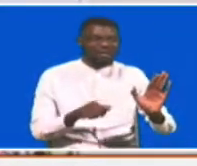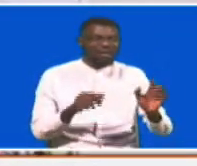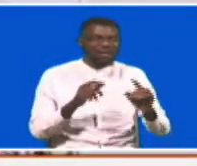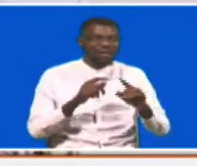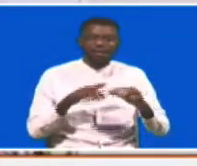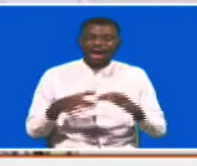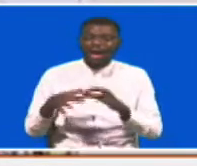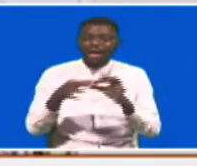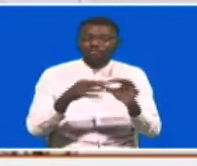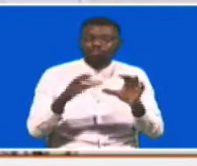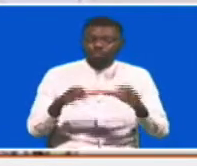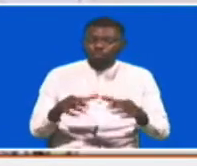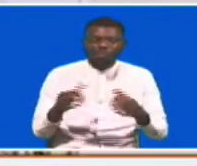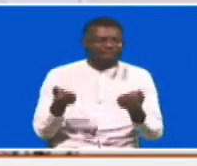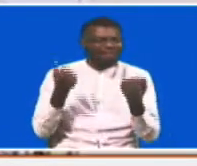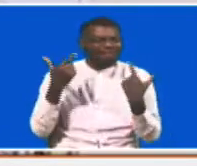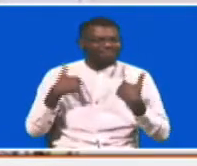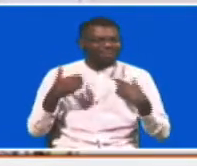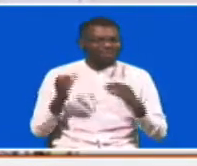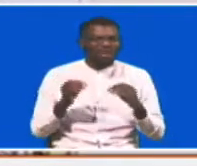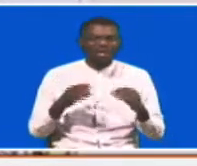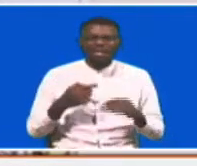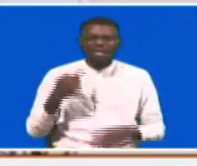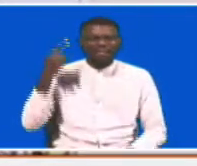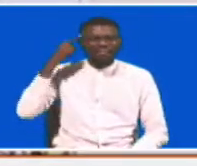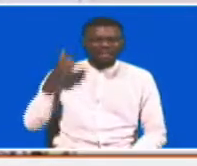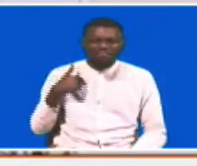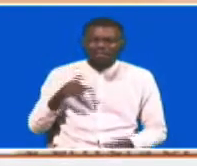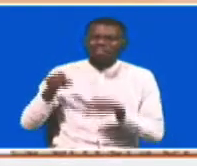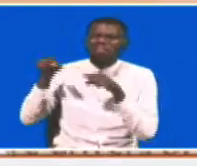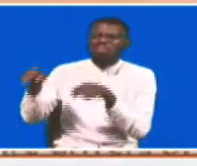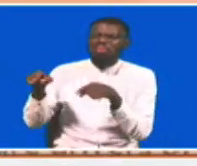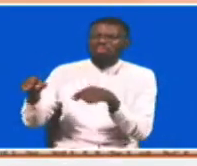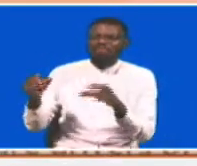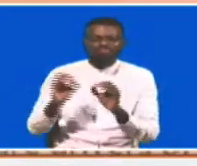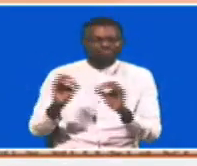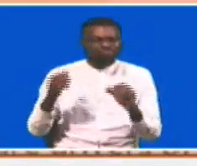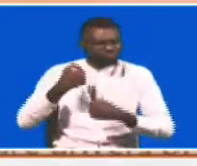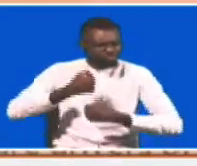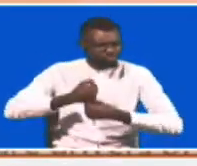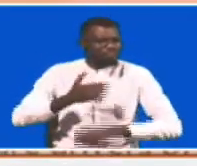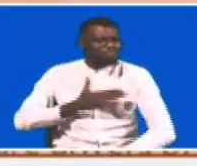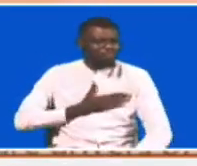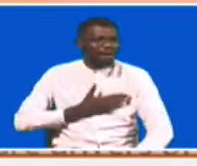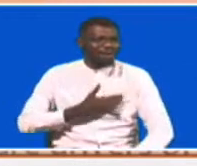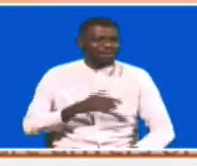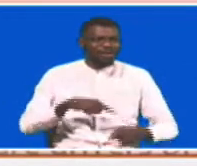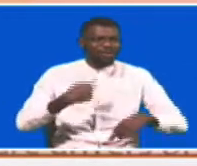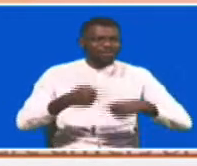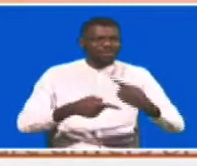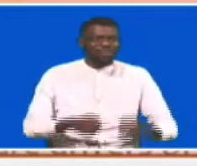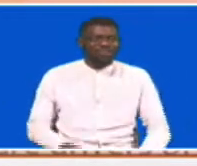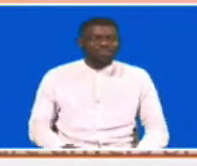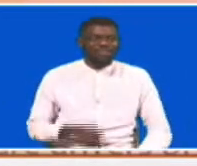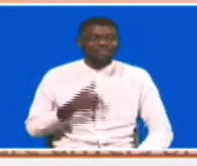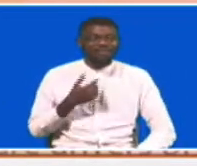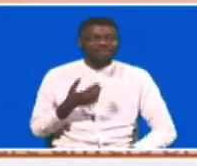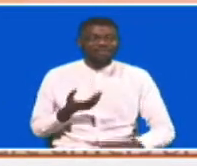me. You think I'm too combative and abrasive. No, I'm just doing my job. So my advice,